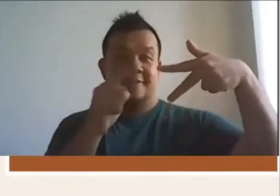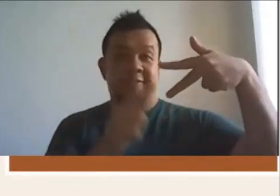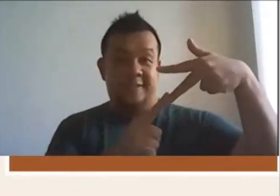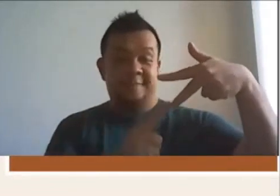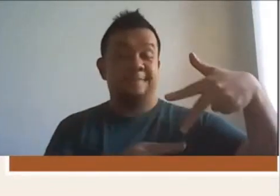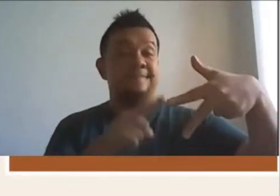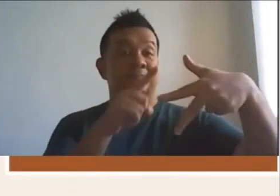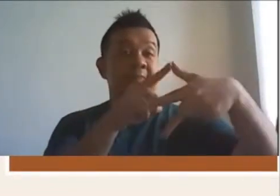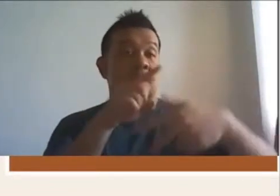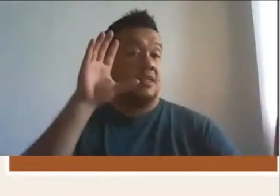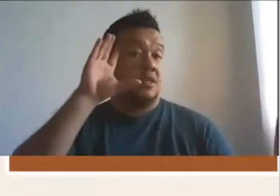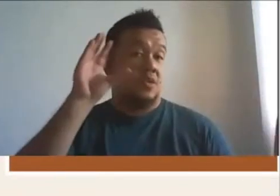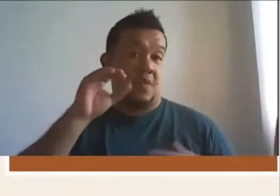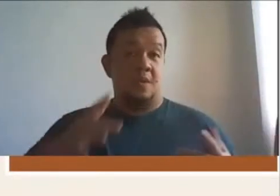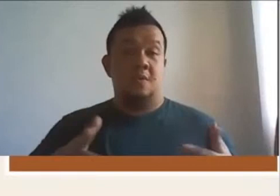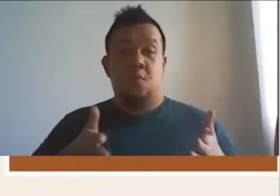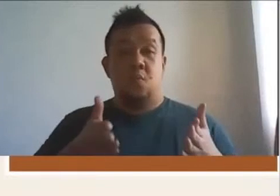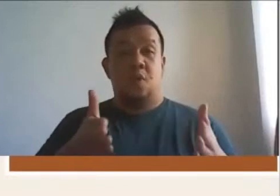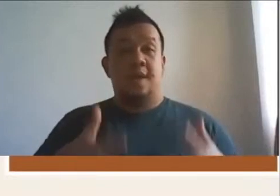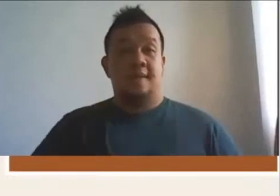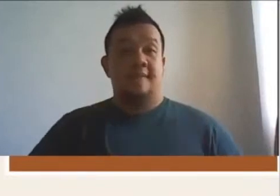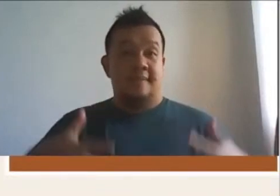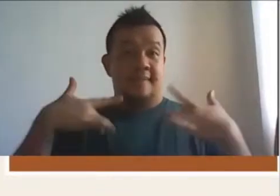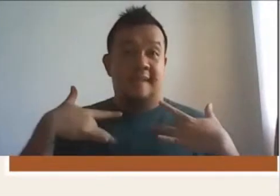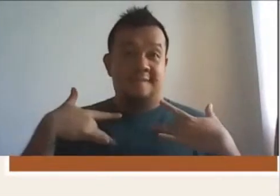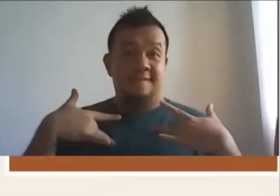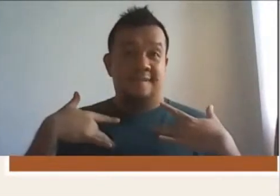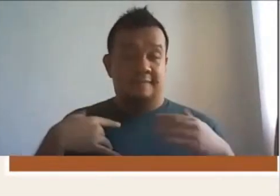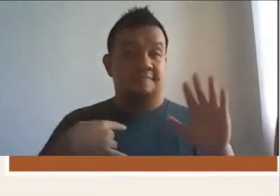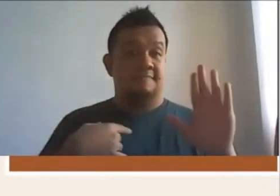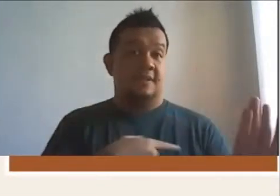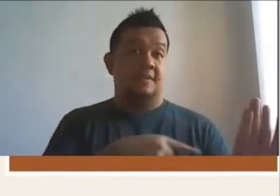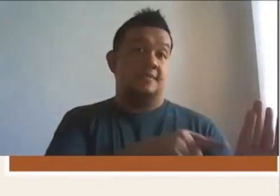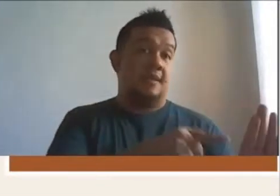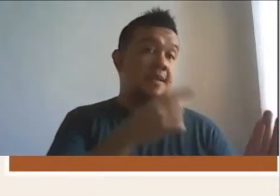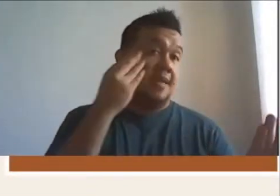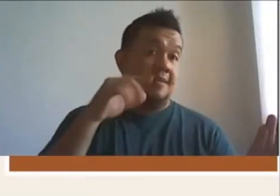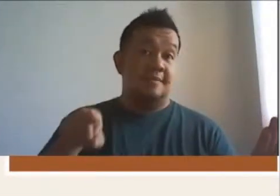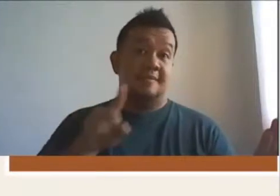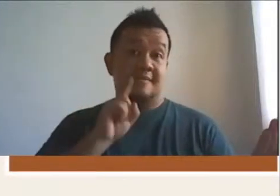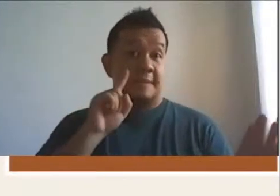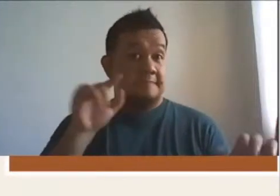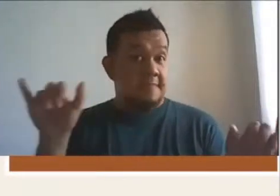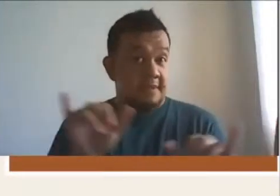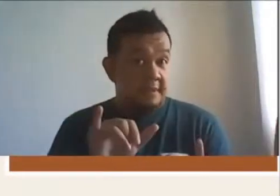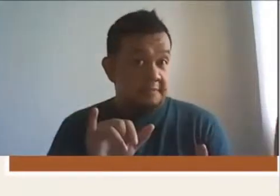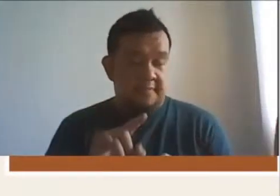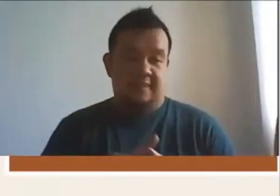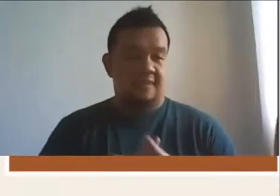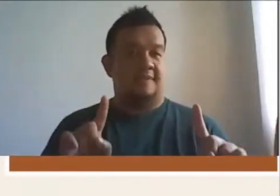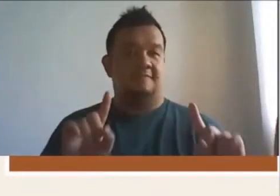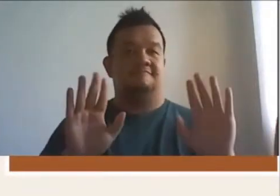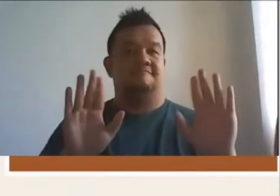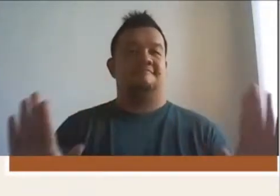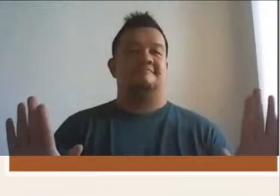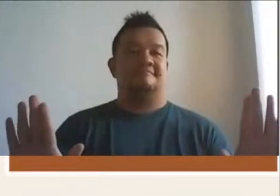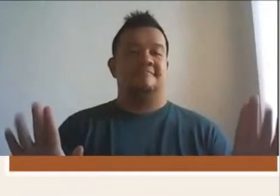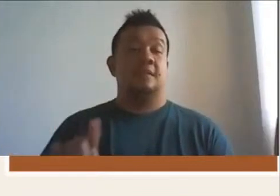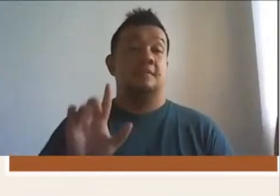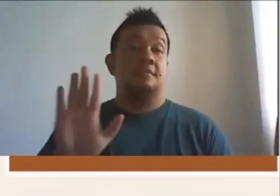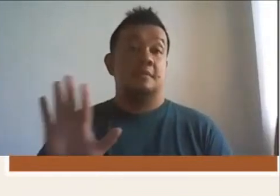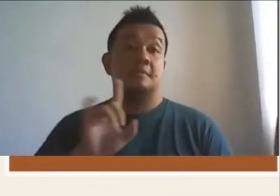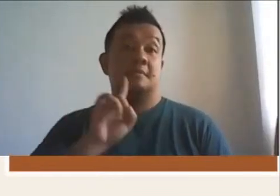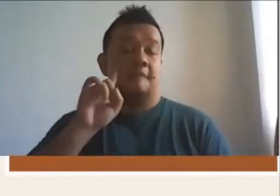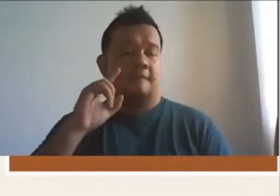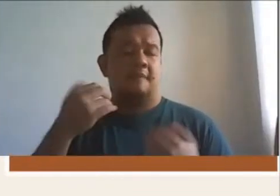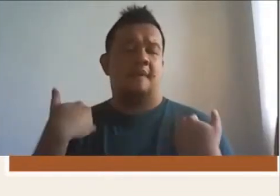Do you think deaf and hearing culture is the same? No, it's actually different. For the deaf, we lead a unique way of life. So